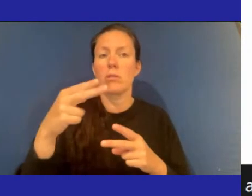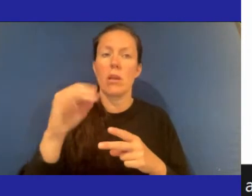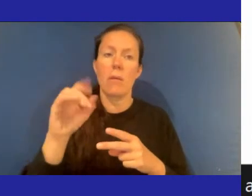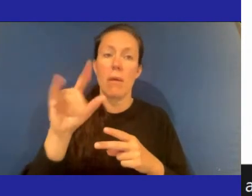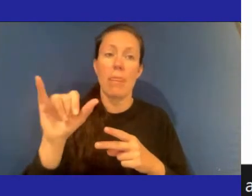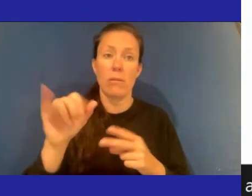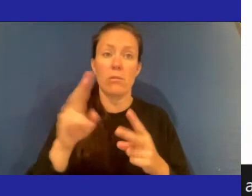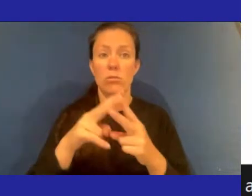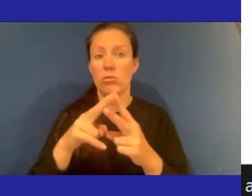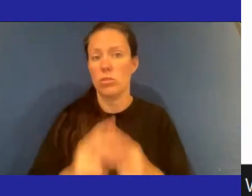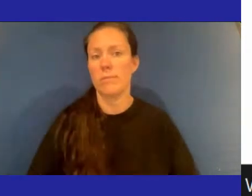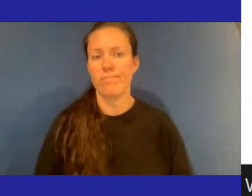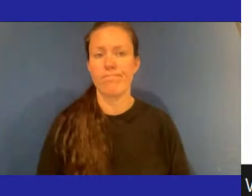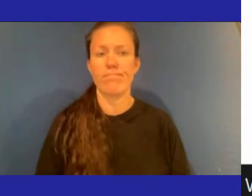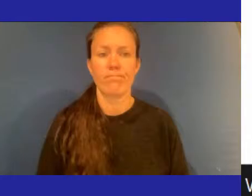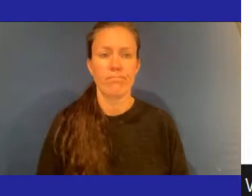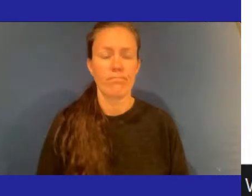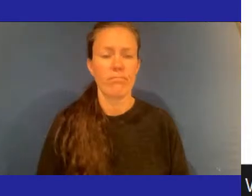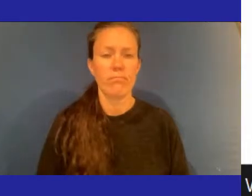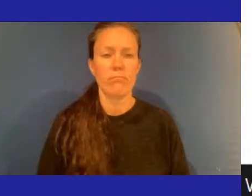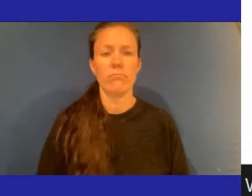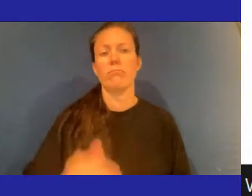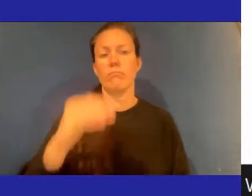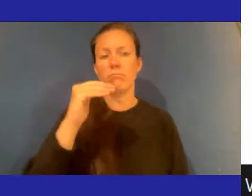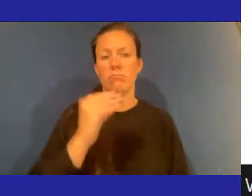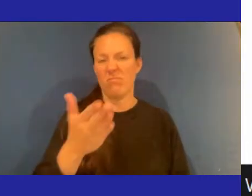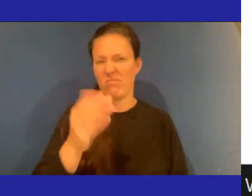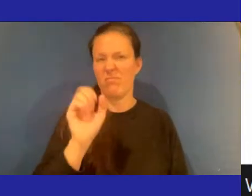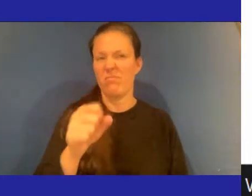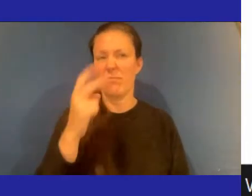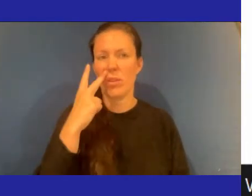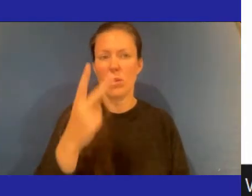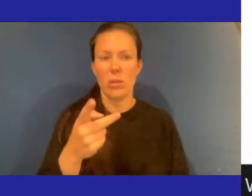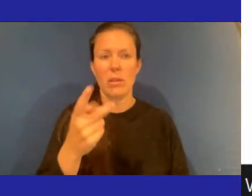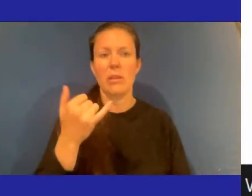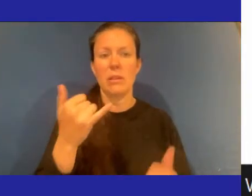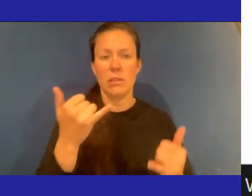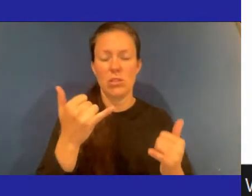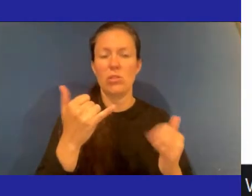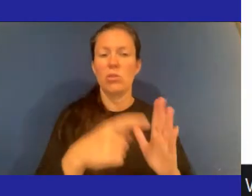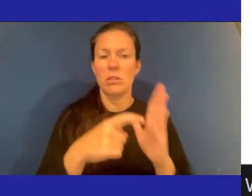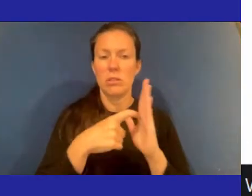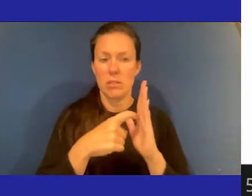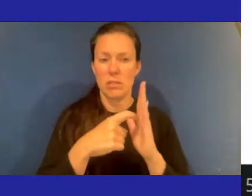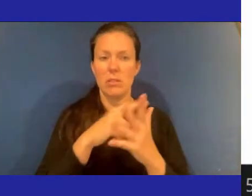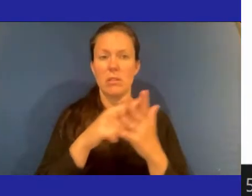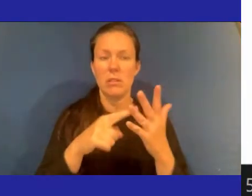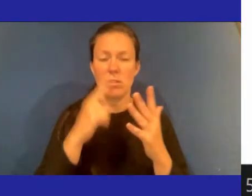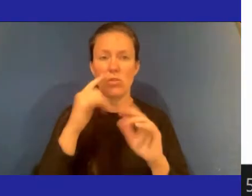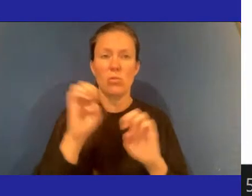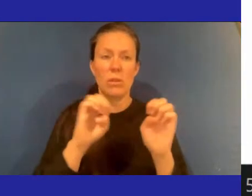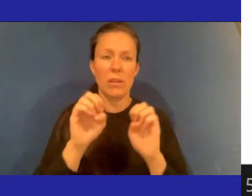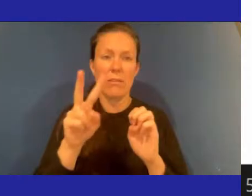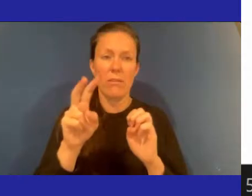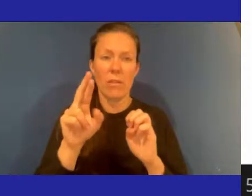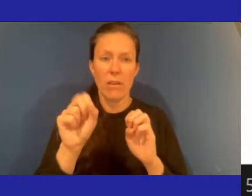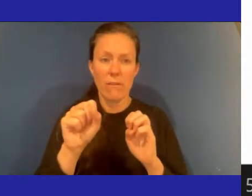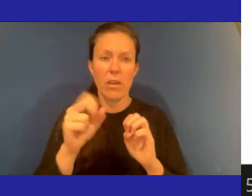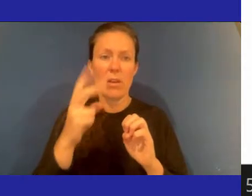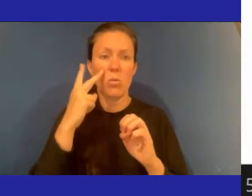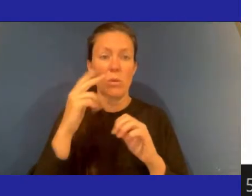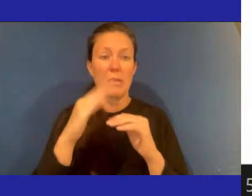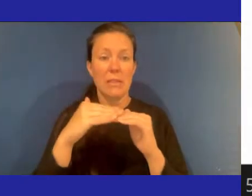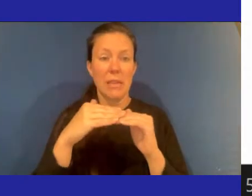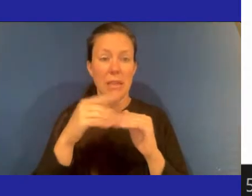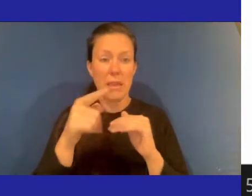Next slide. So right here, yeah, we see the criteria that we use to evaluate our vendors. You see the minimum criteria,